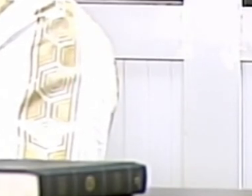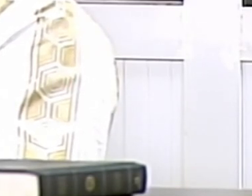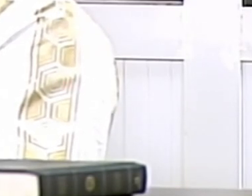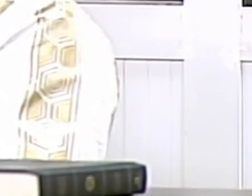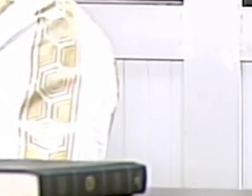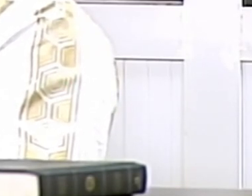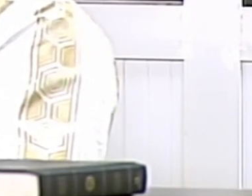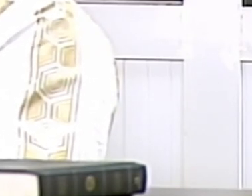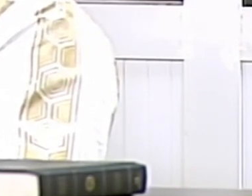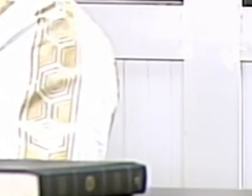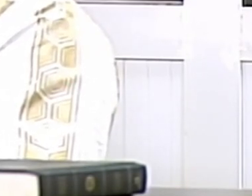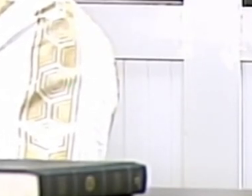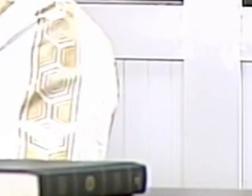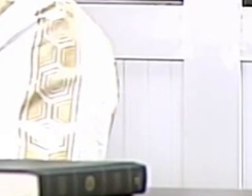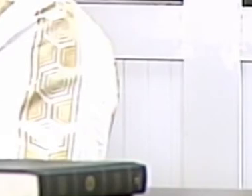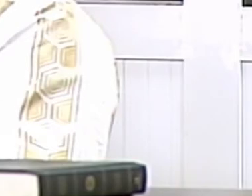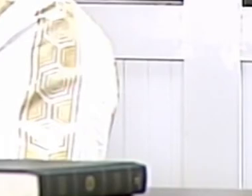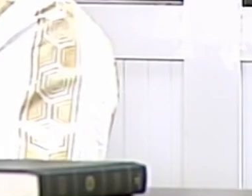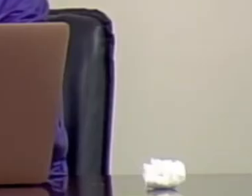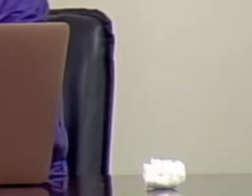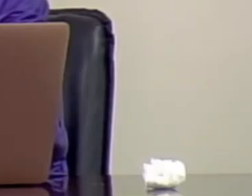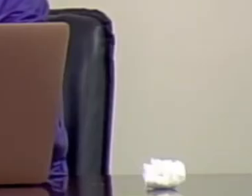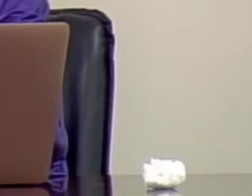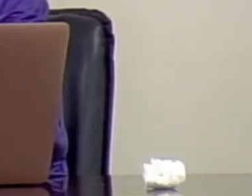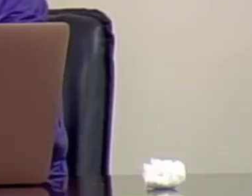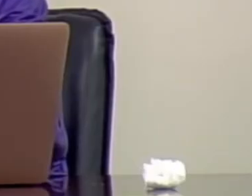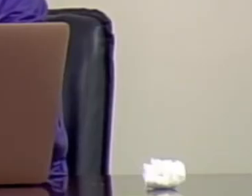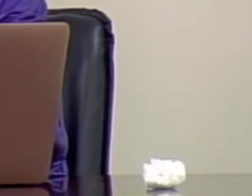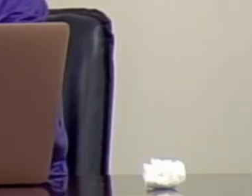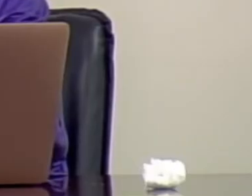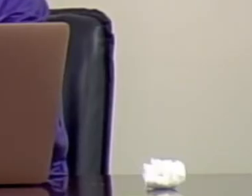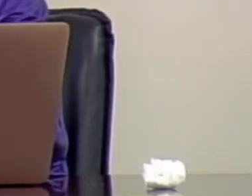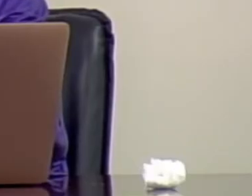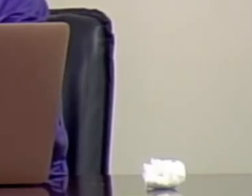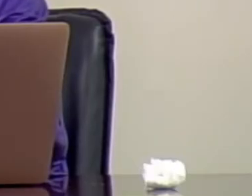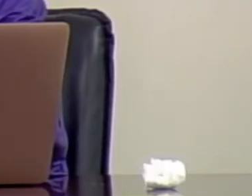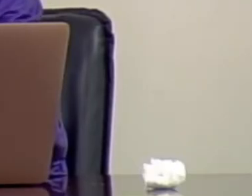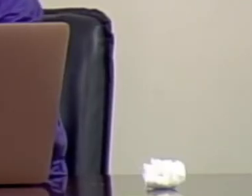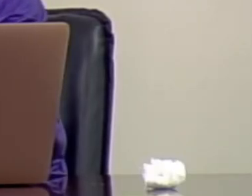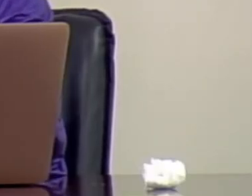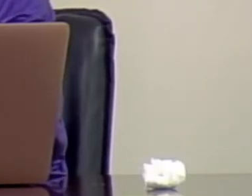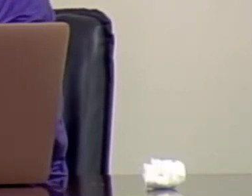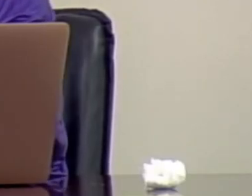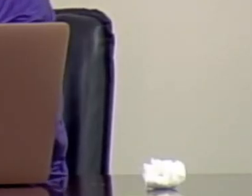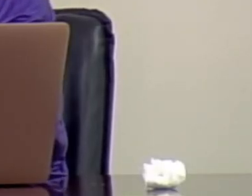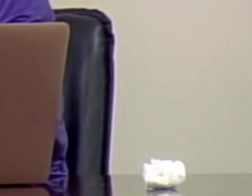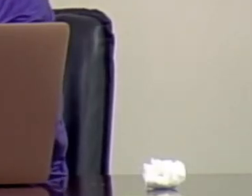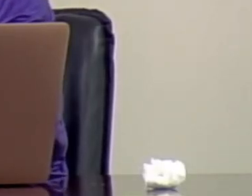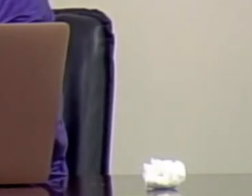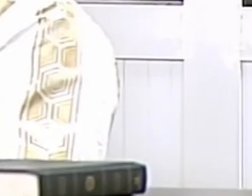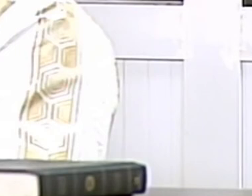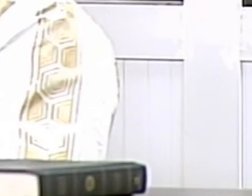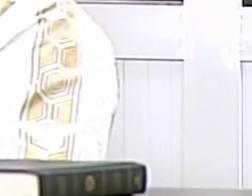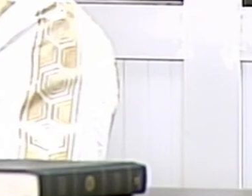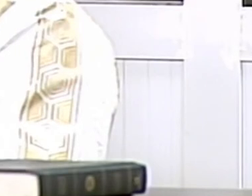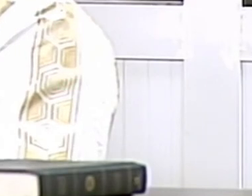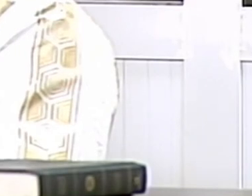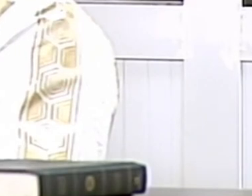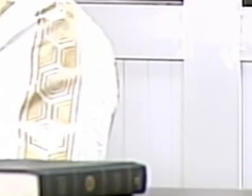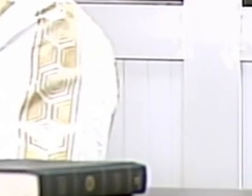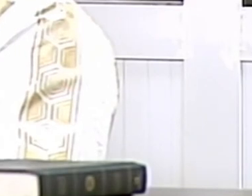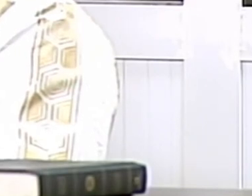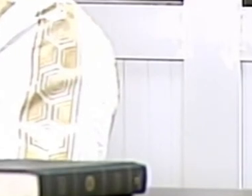Sorry, Dr. Njie, can you tell us at that time what type of medicine you were practicing? Dr. Njie, waxtu bobu ban façon faj